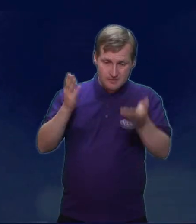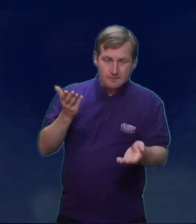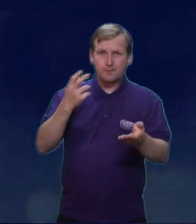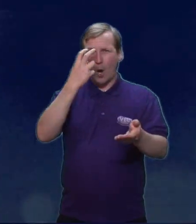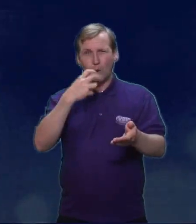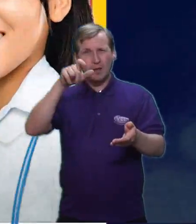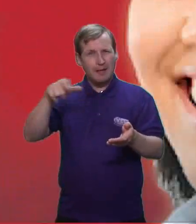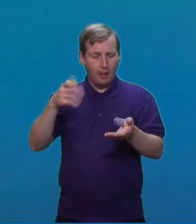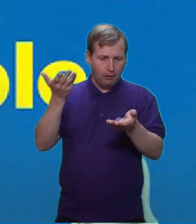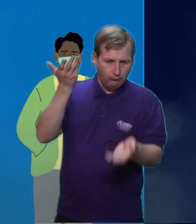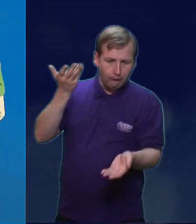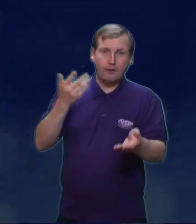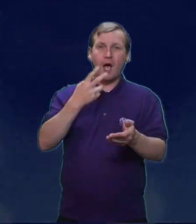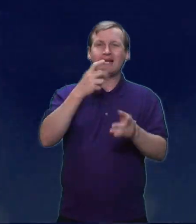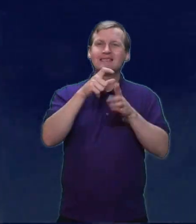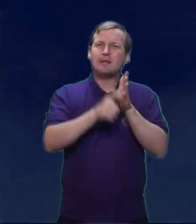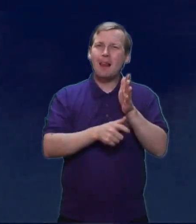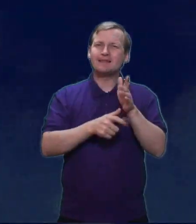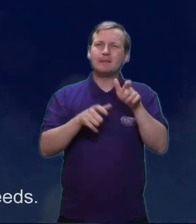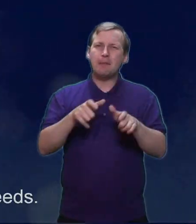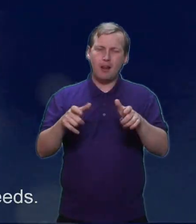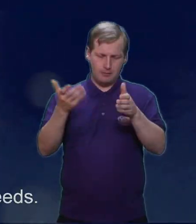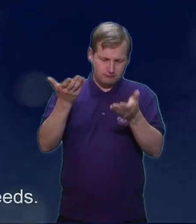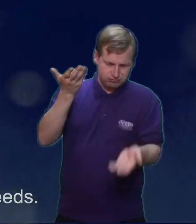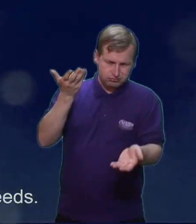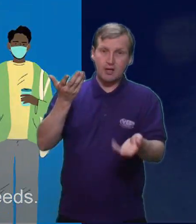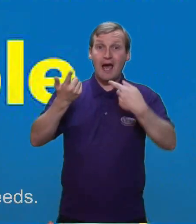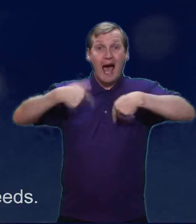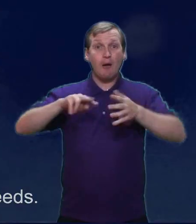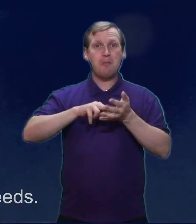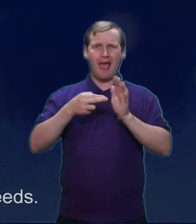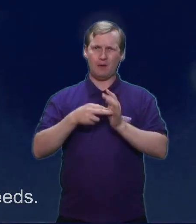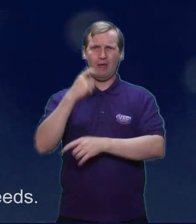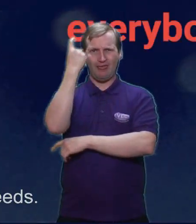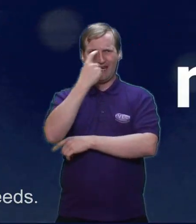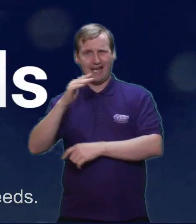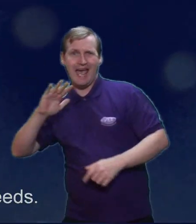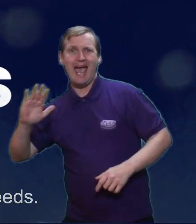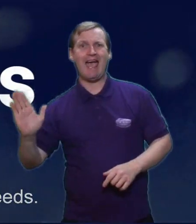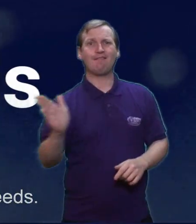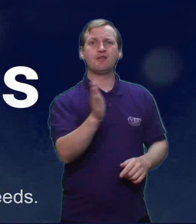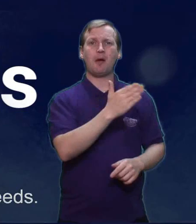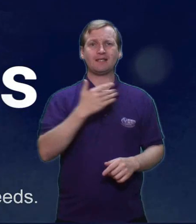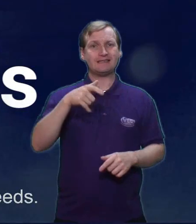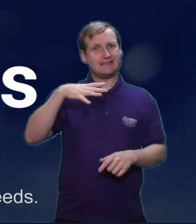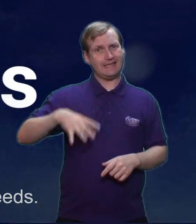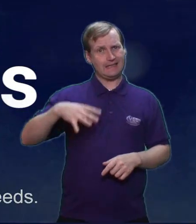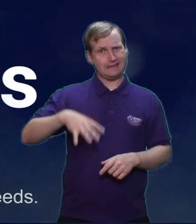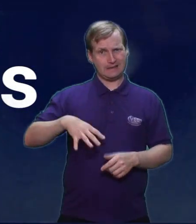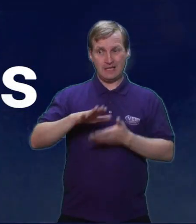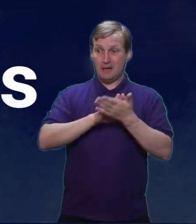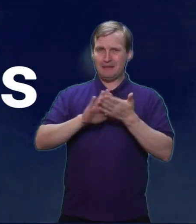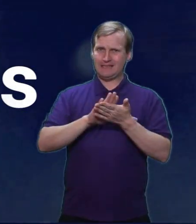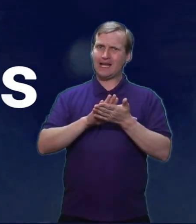older people and people with disabilities. Throughout our plans, we will consider everybody's